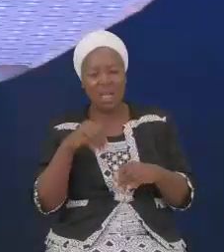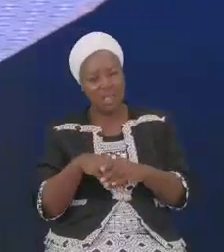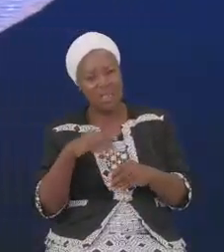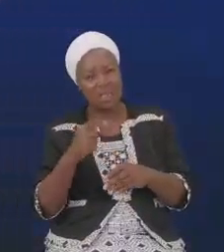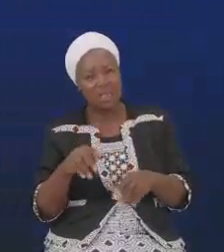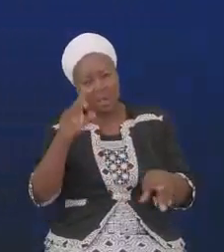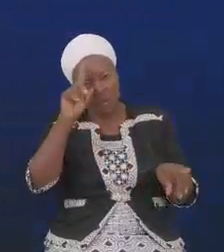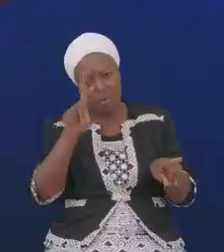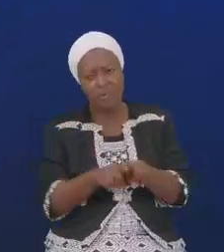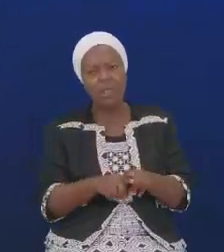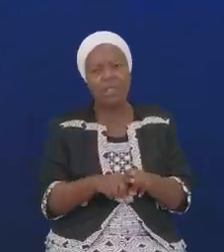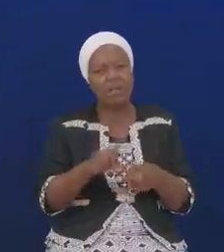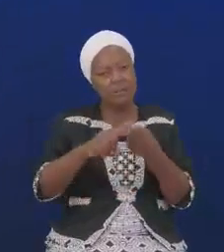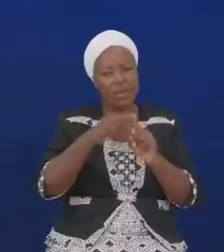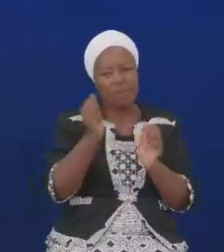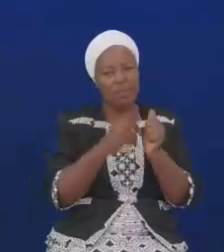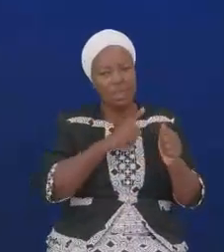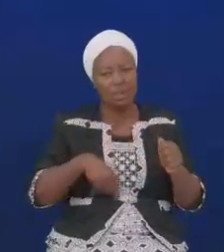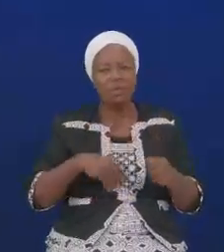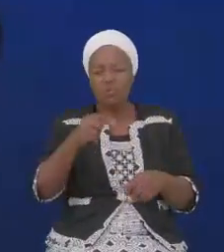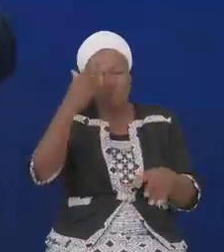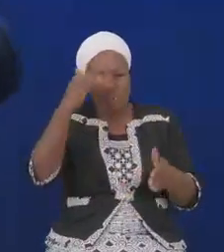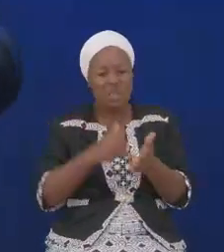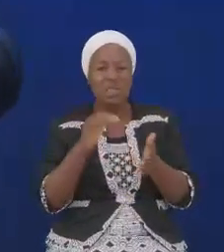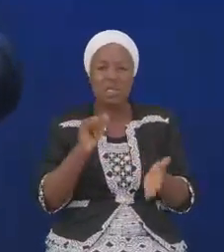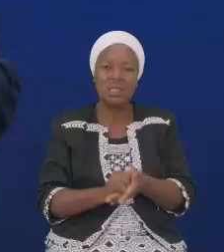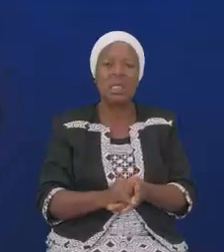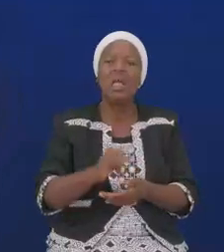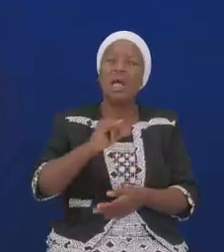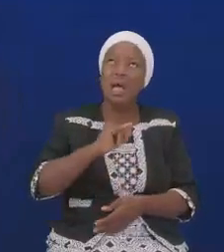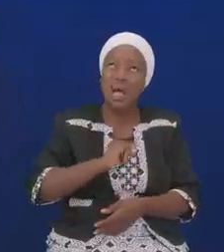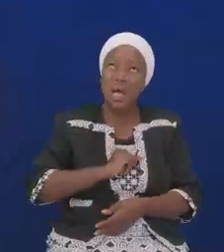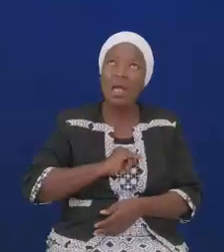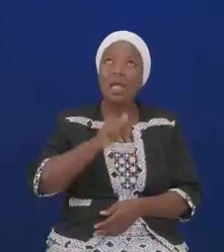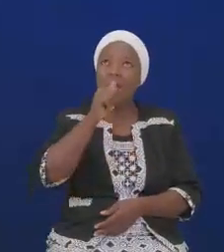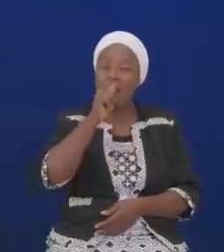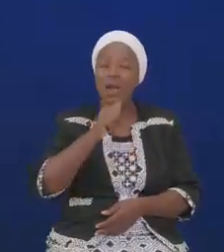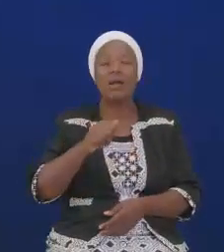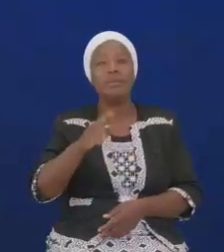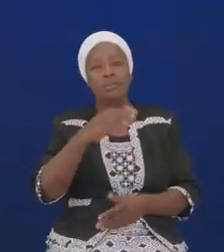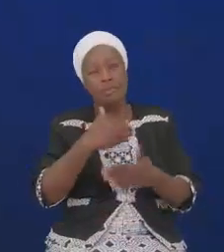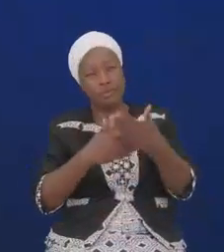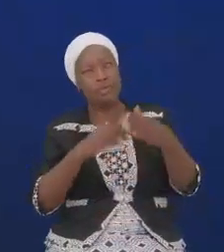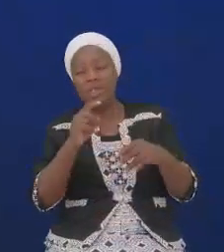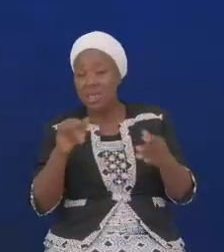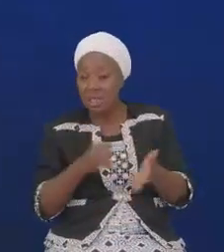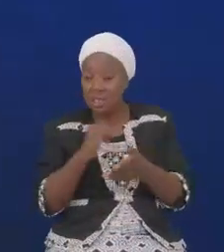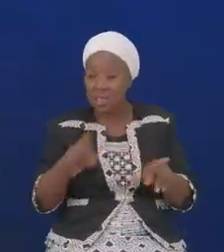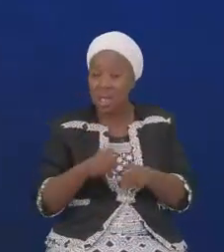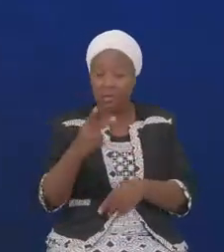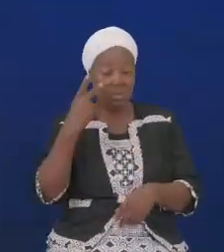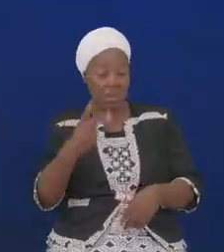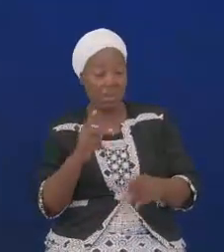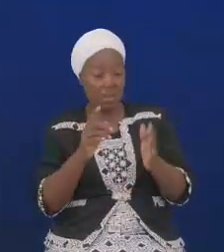am before him. It's like you see the invisible, and what the Lord expects, that